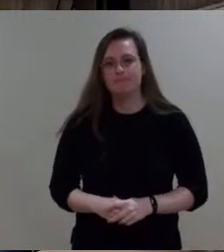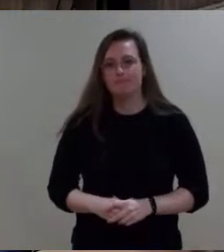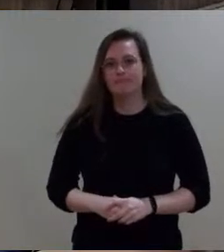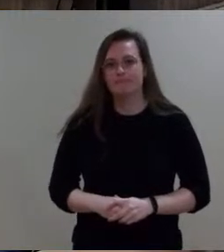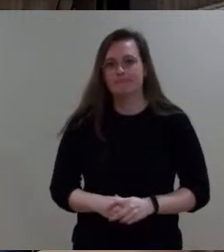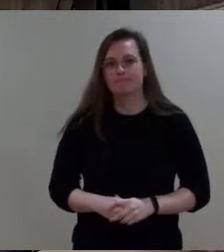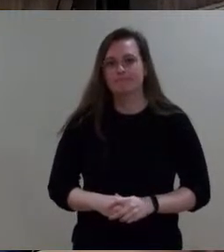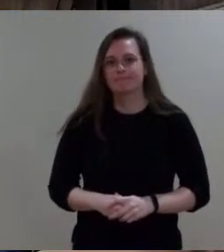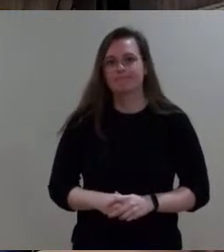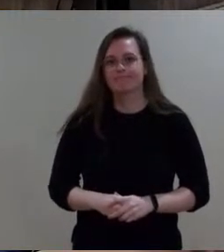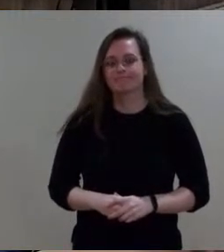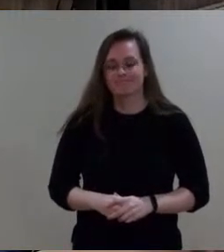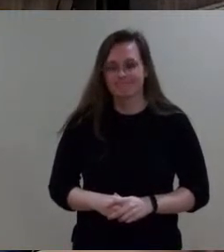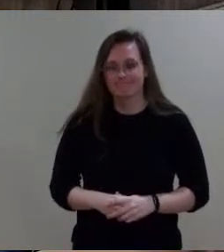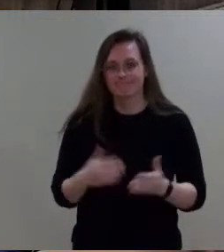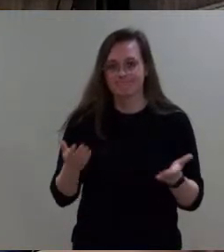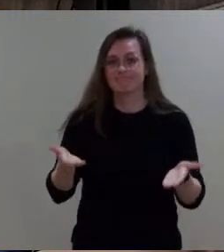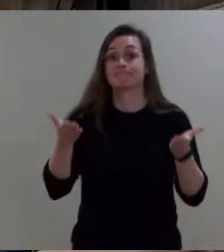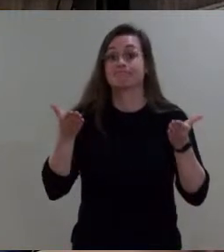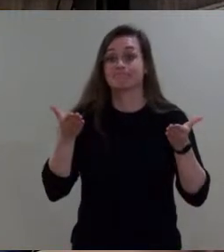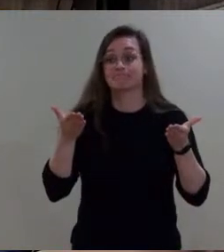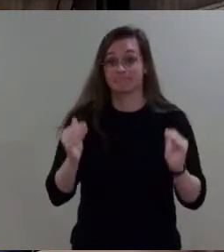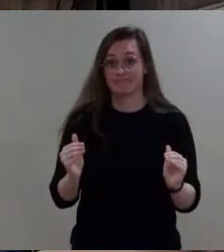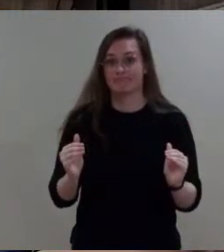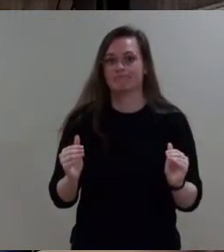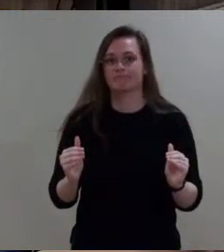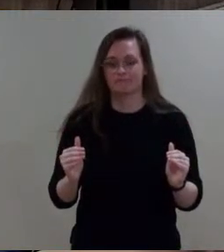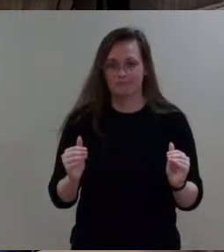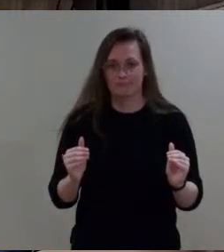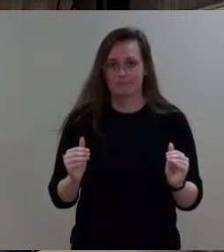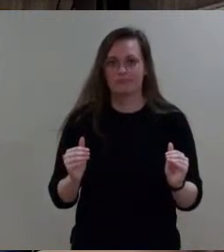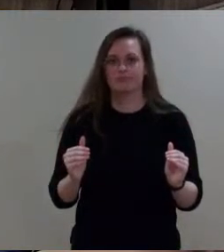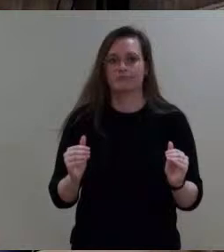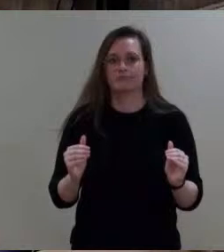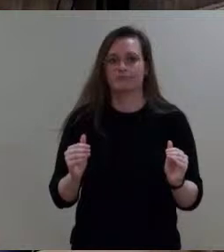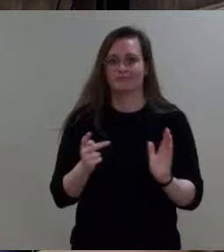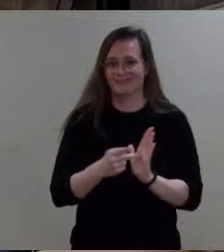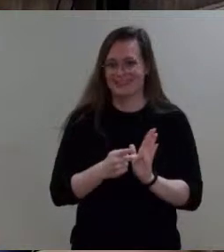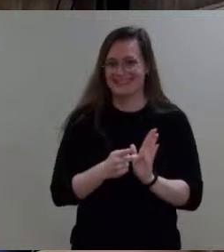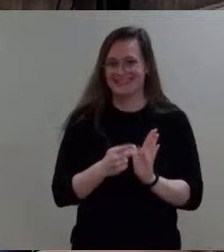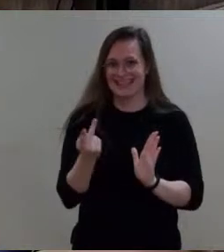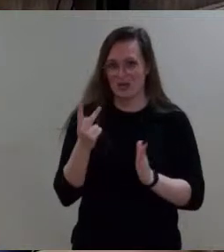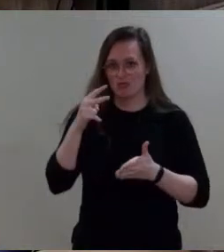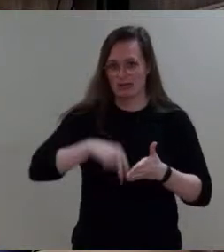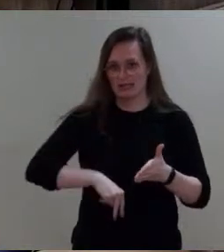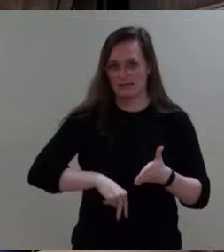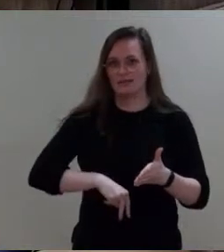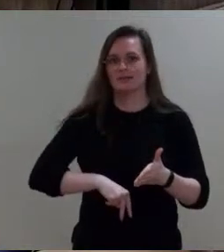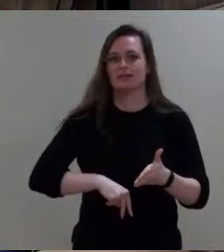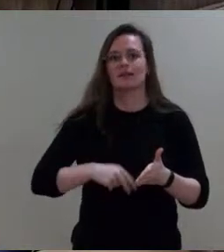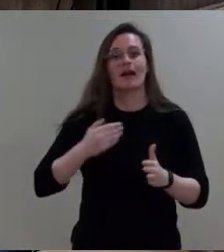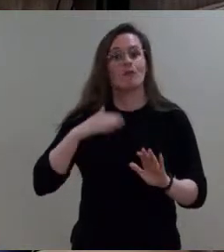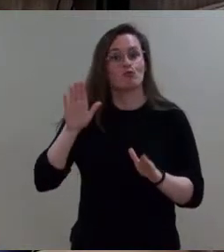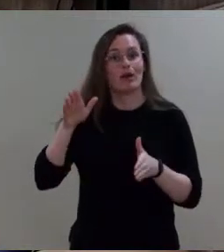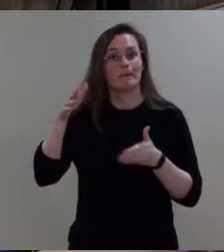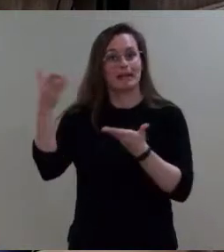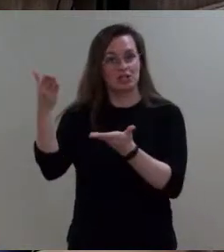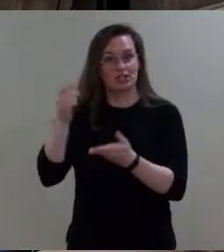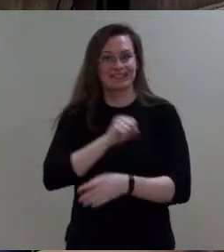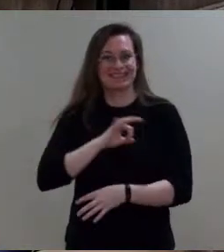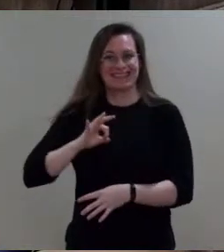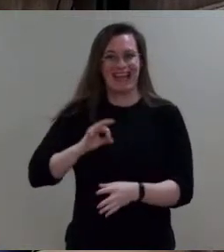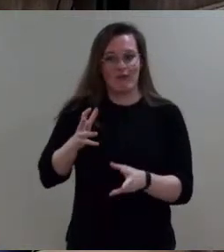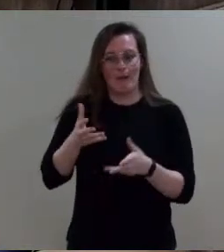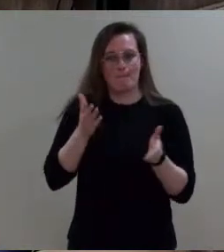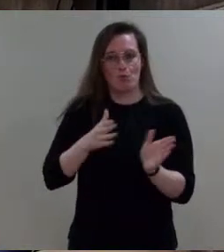All right, moving right along. We now are moving on to second reading. We have a recommendation that staff has prepared a detailed